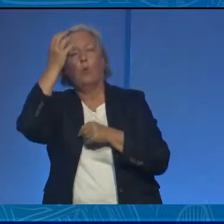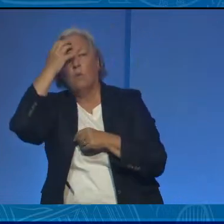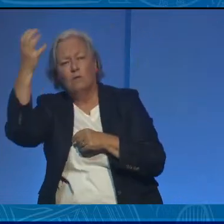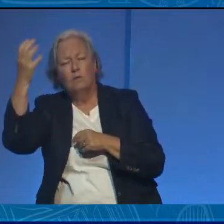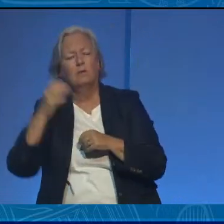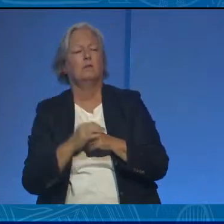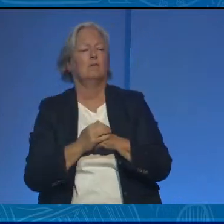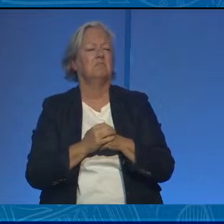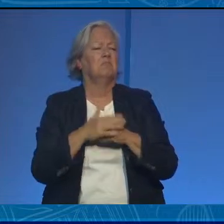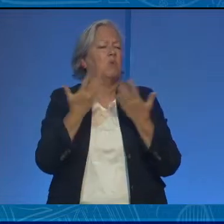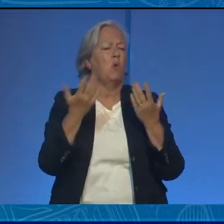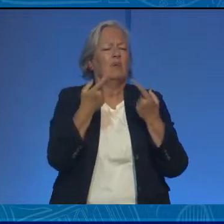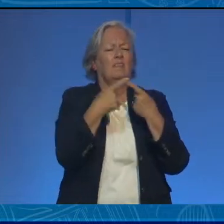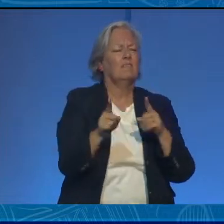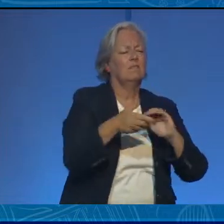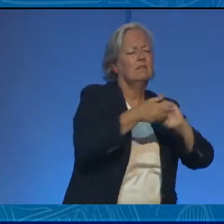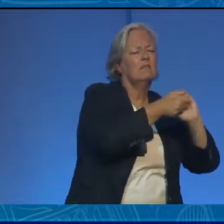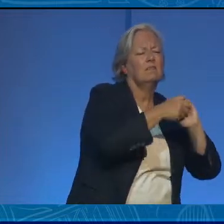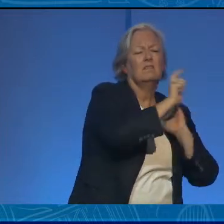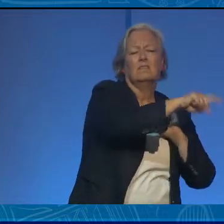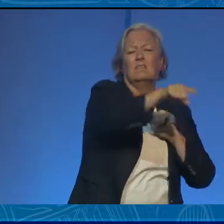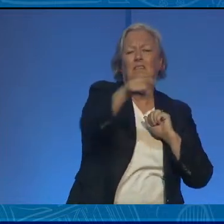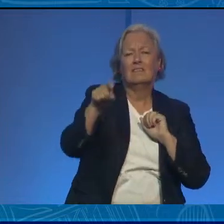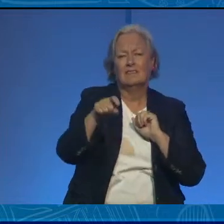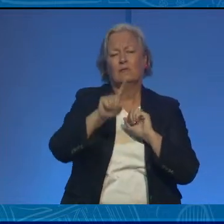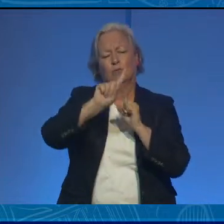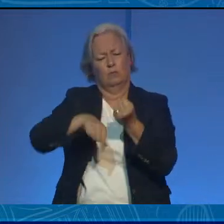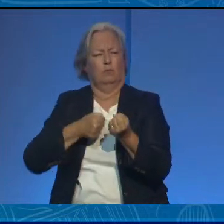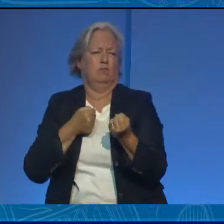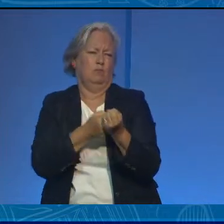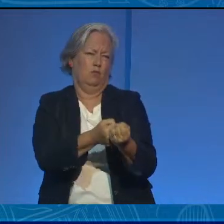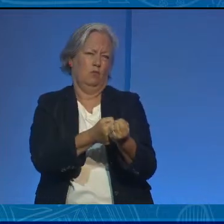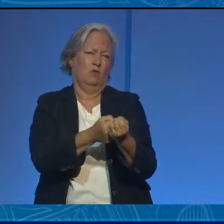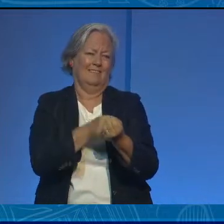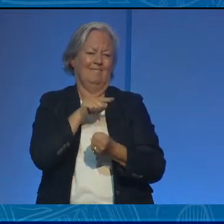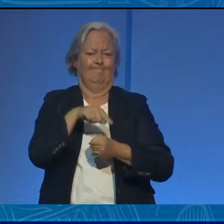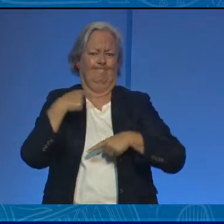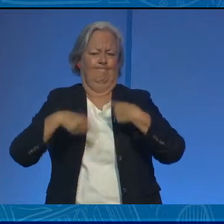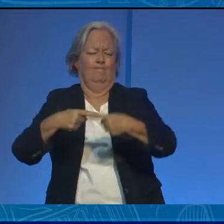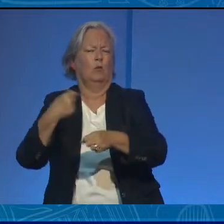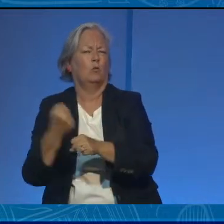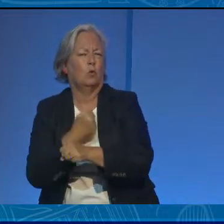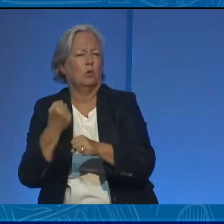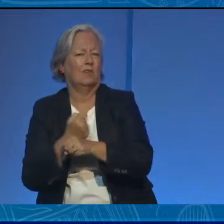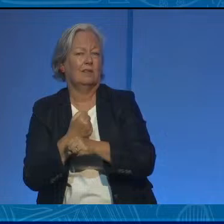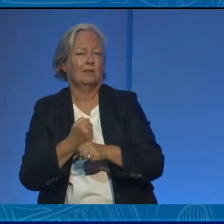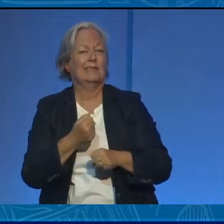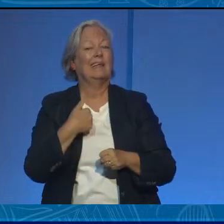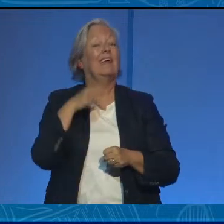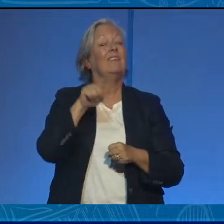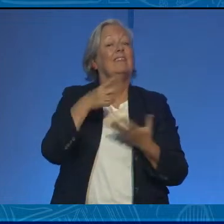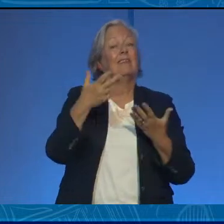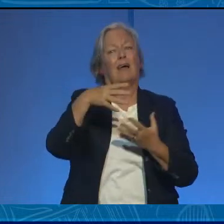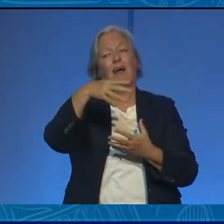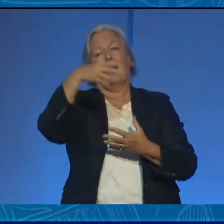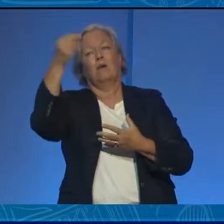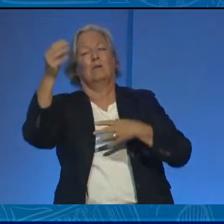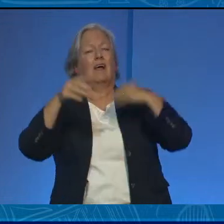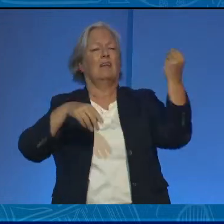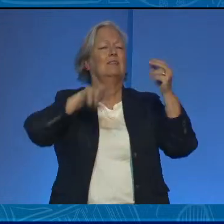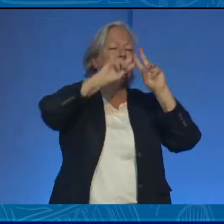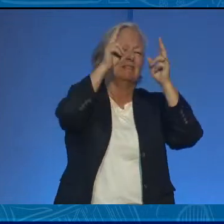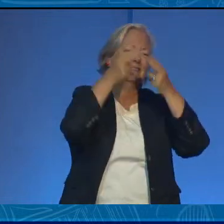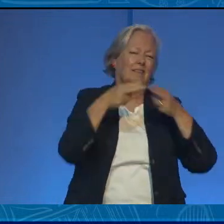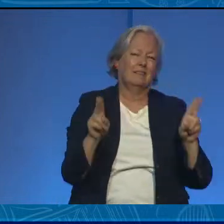stakeholders in its overall implementation. All of these require international cooperation through novel